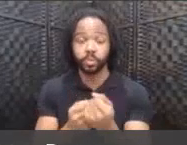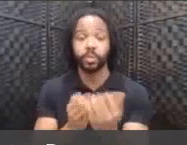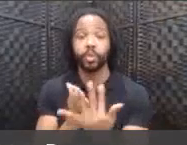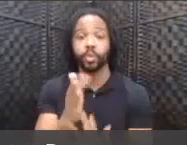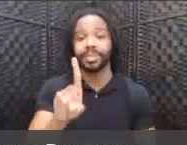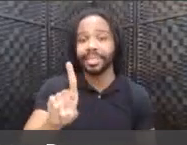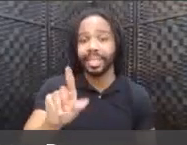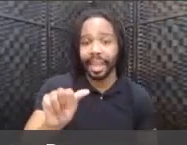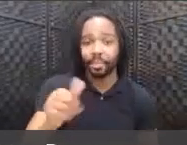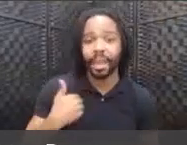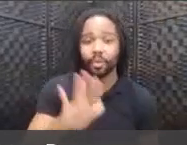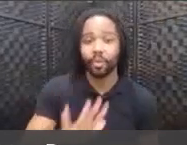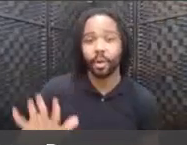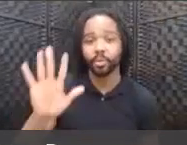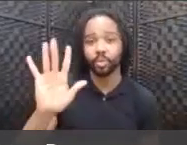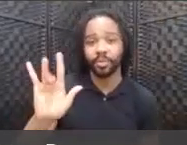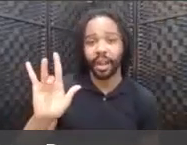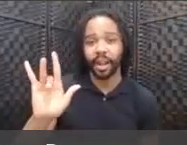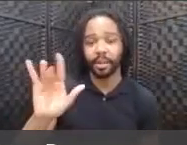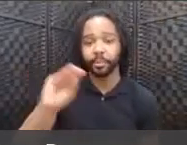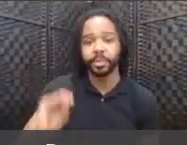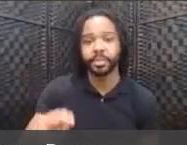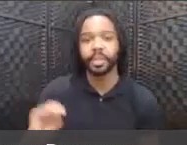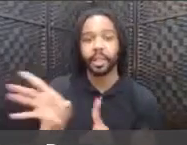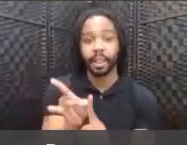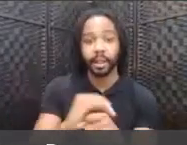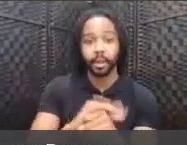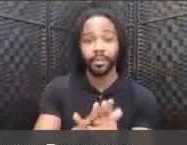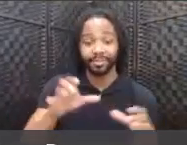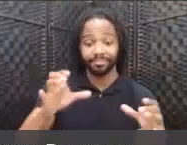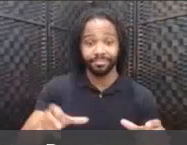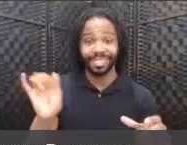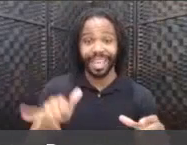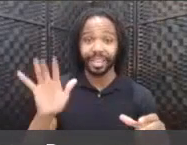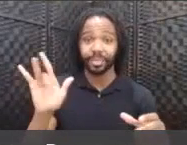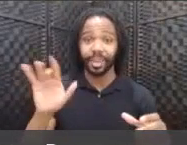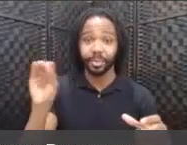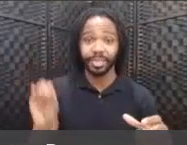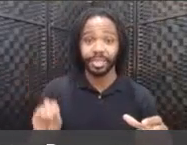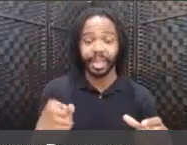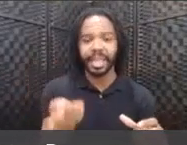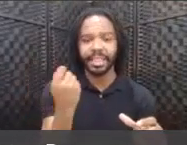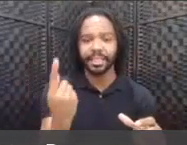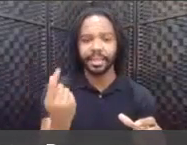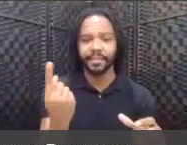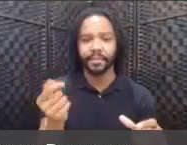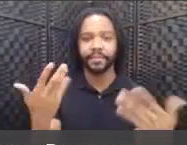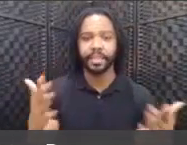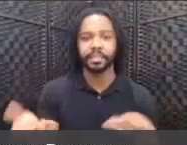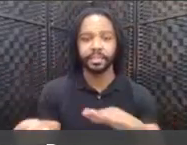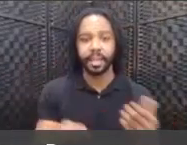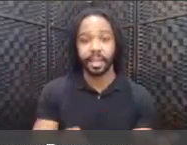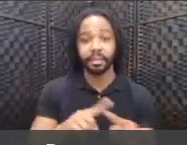about 25% have contracted COVID. Of those, 11% have died, but we've had